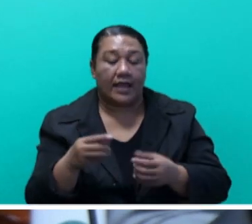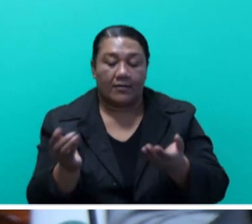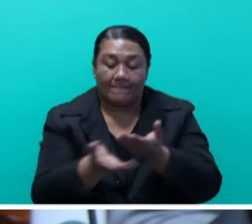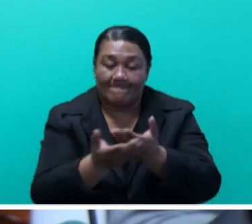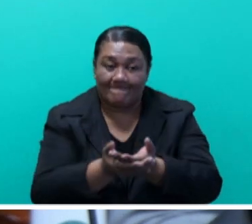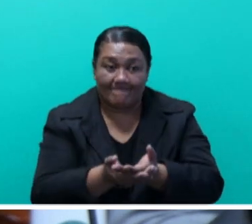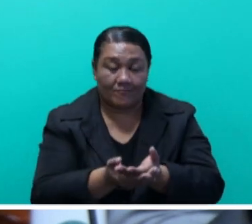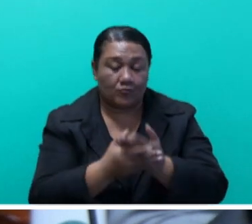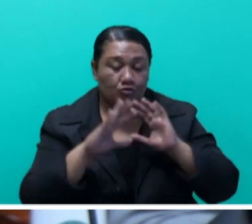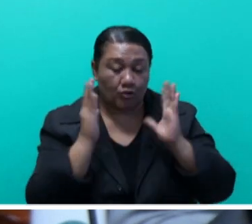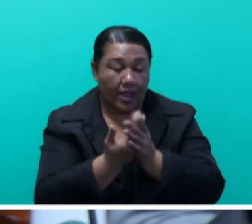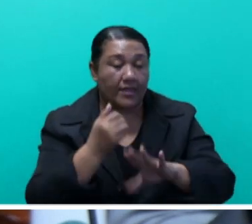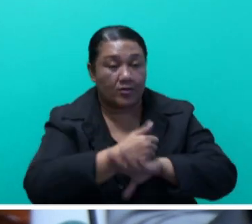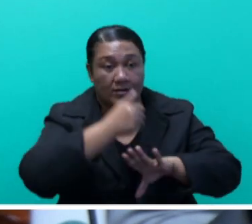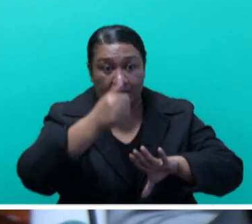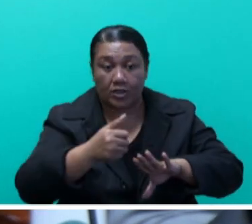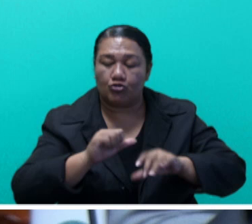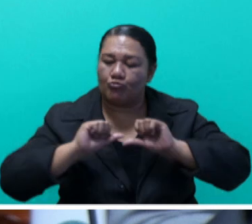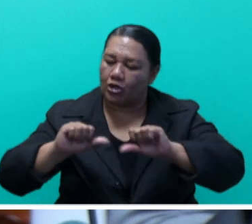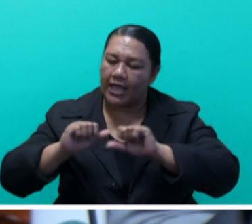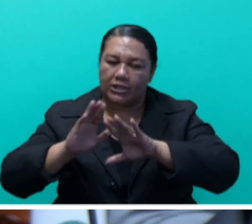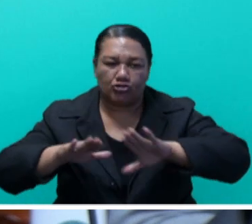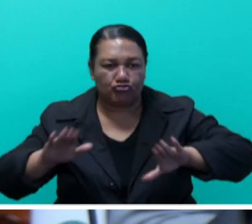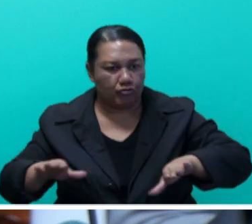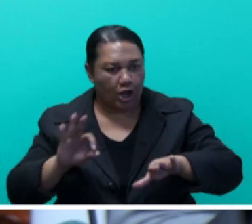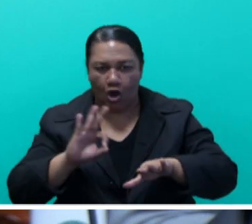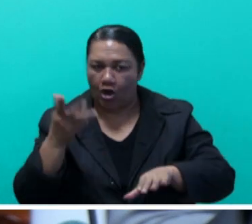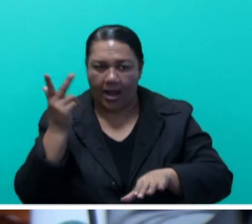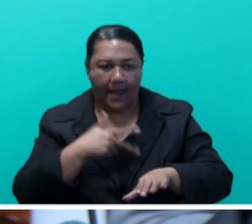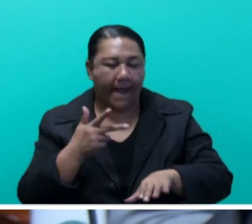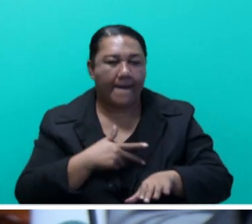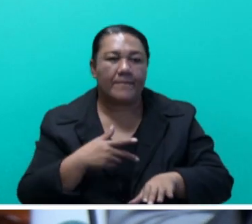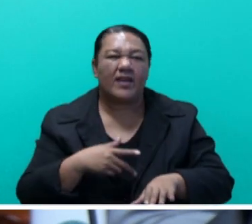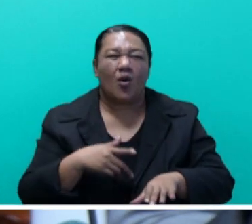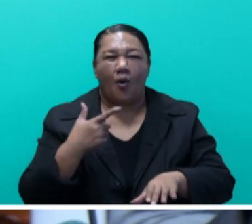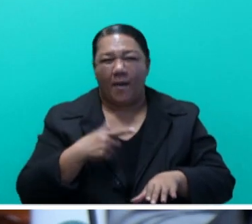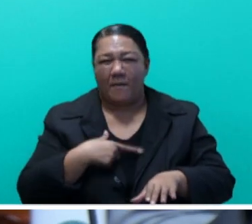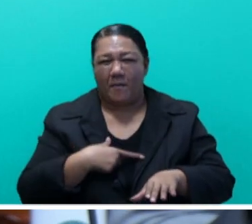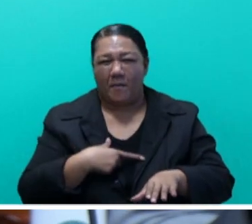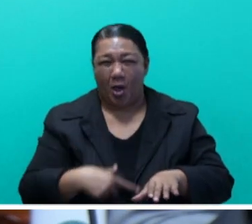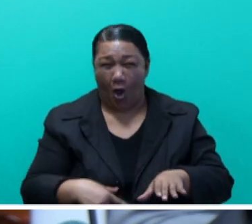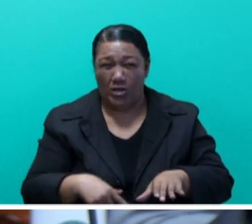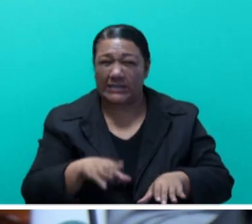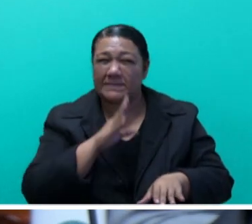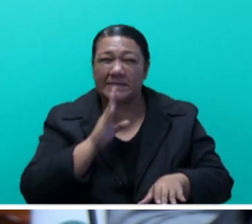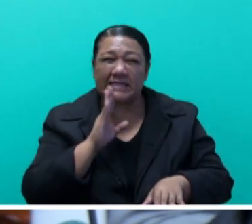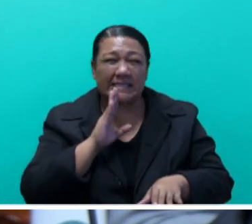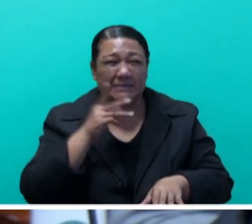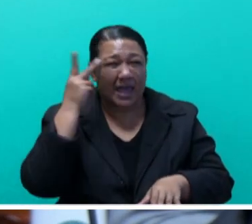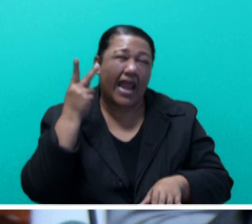children from being harmed in any way due to the prolonged absence of parents and seeks to ensure that children remain